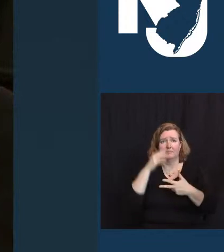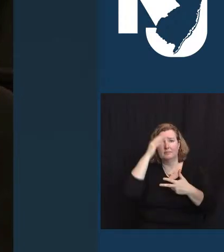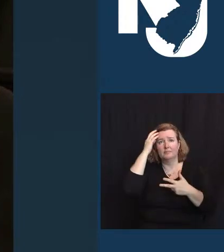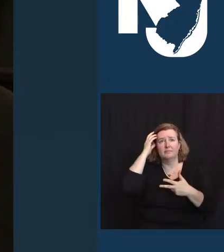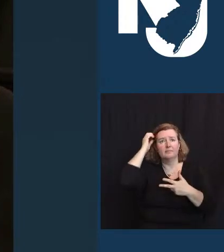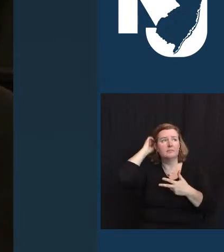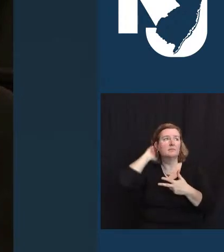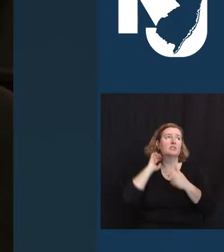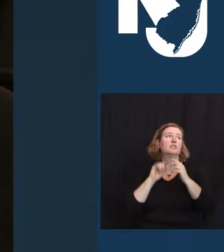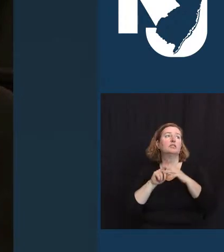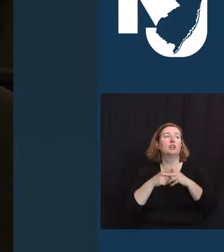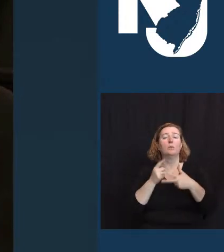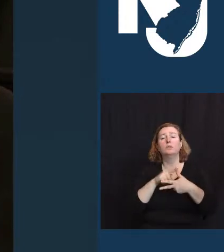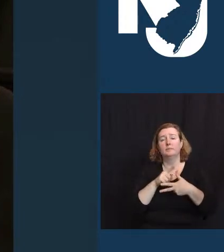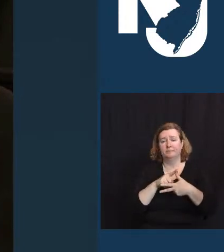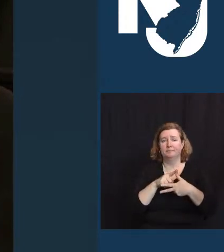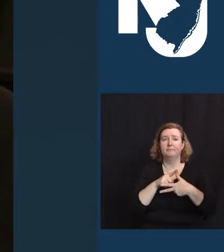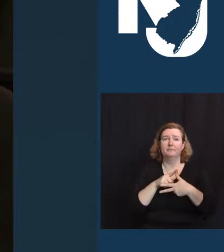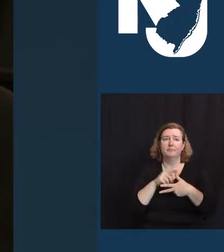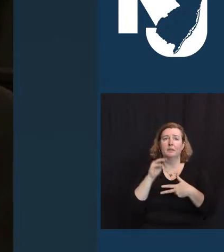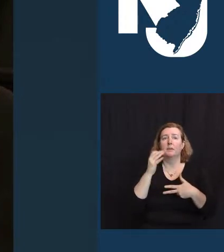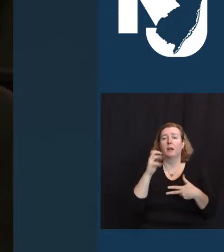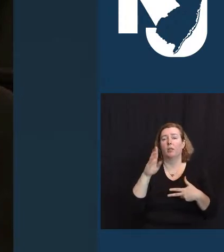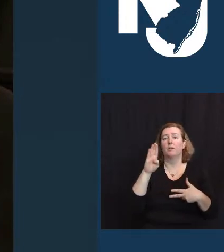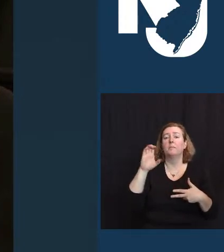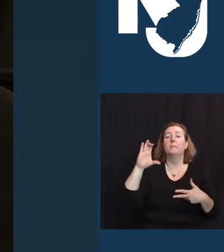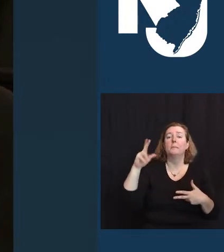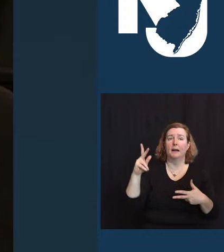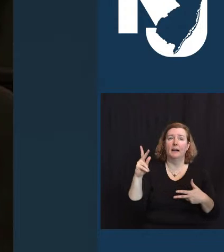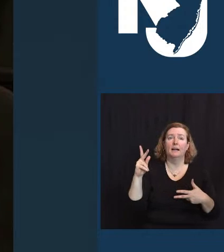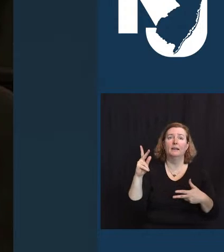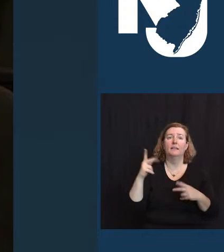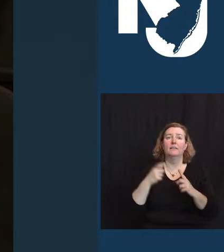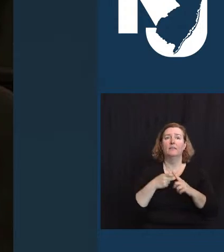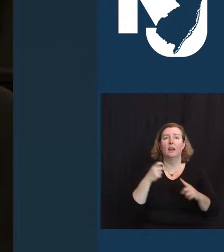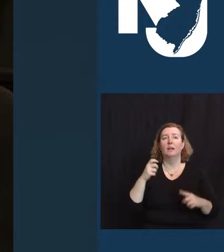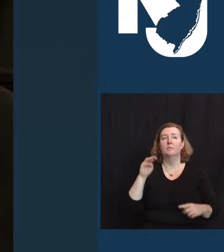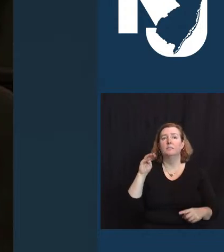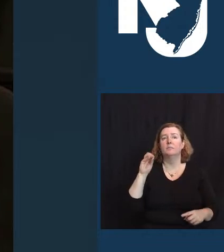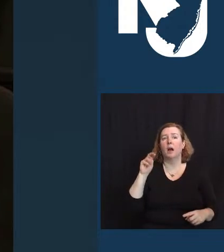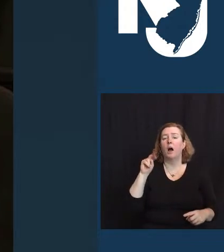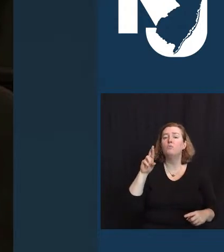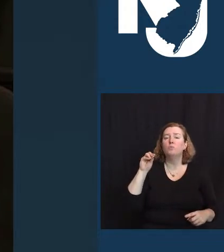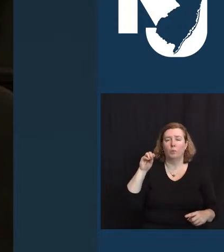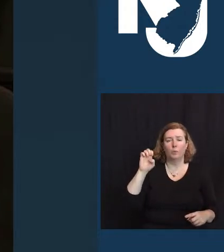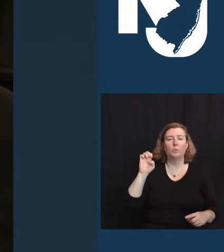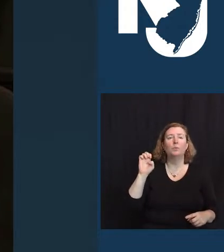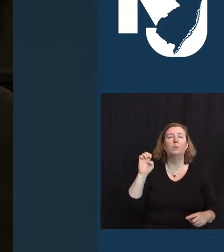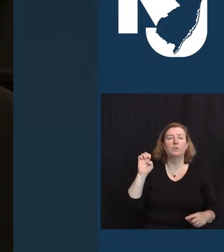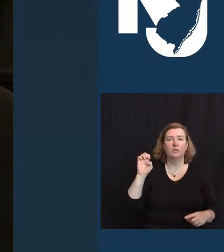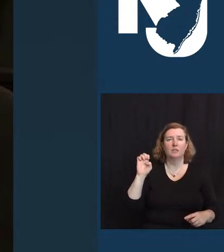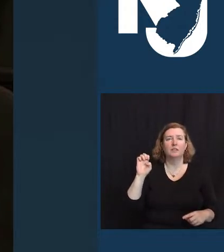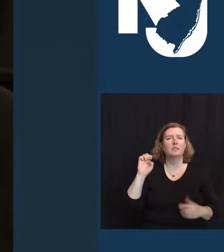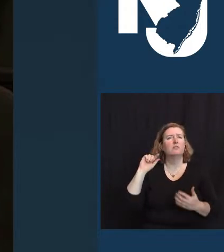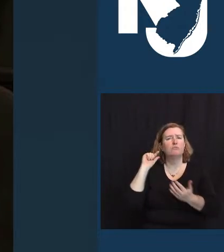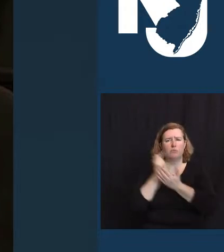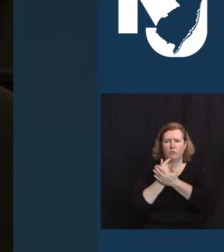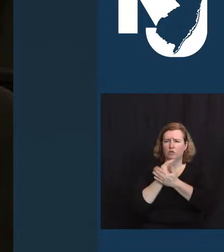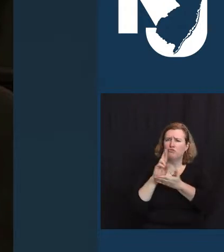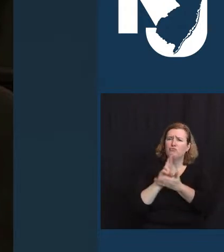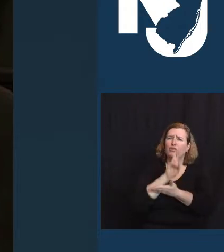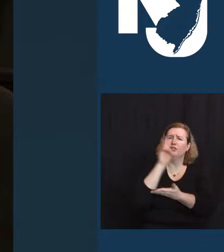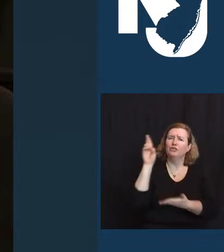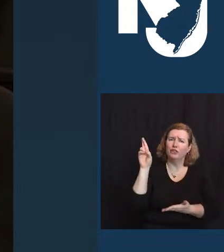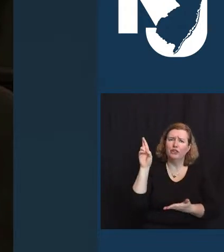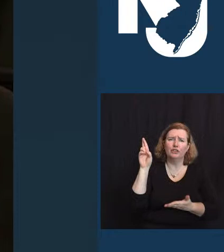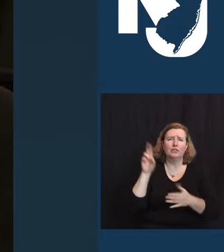by remembering Monroe Township's Michael Beck. Raised in Linden and a graduate of Rutgers with a degree in accounting, he